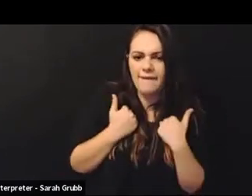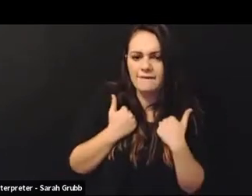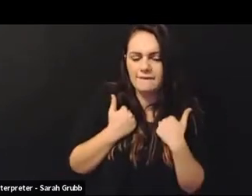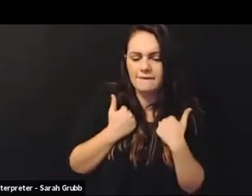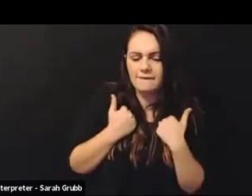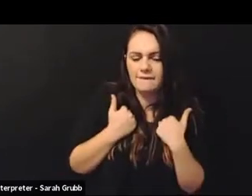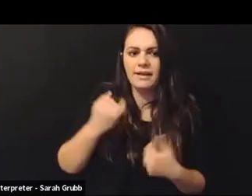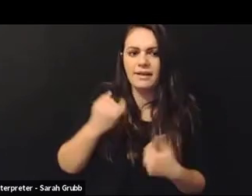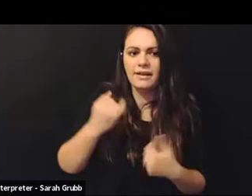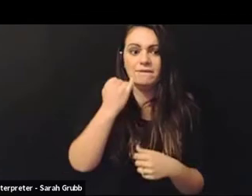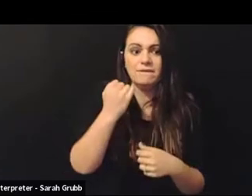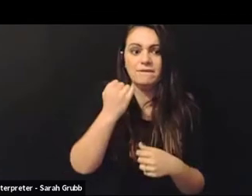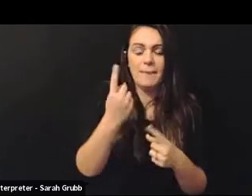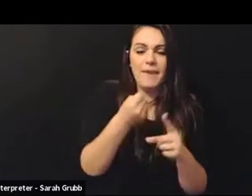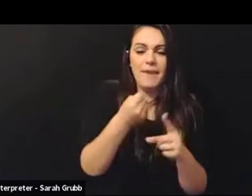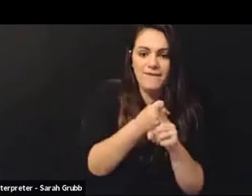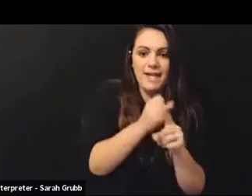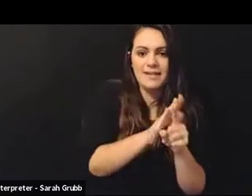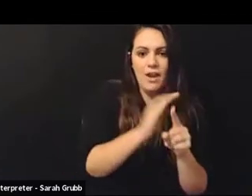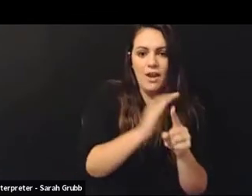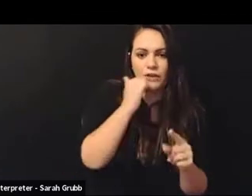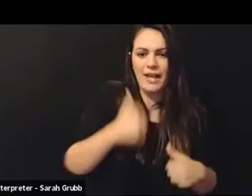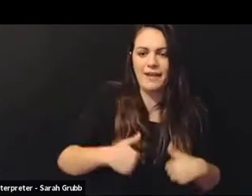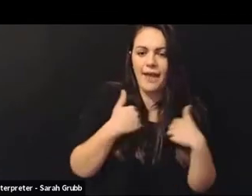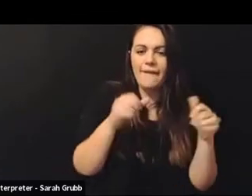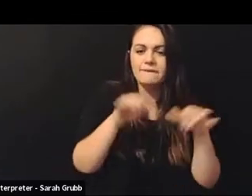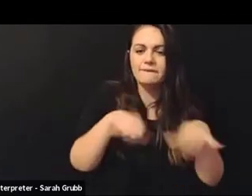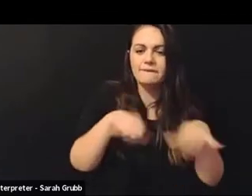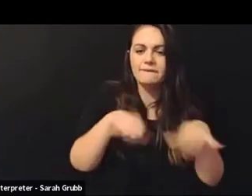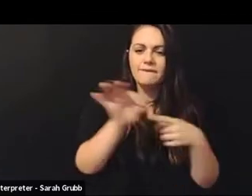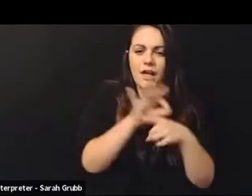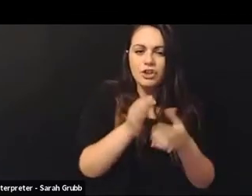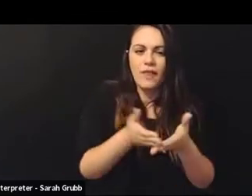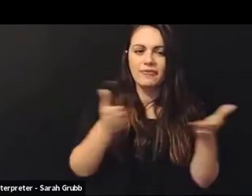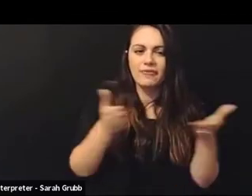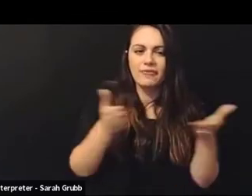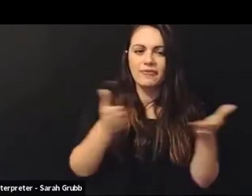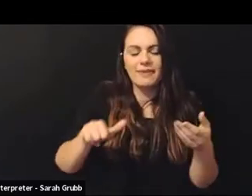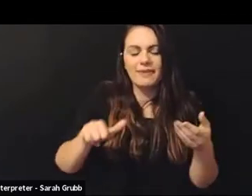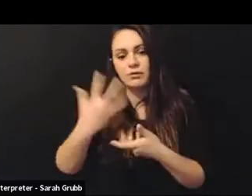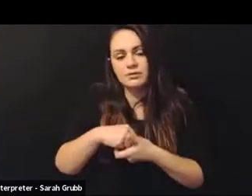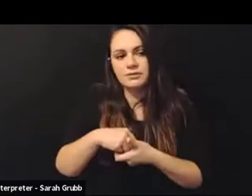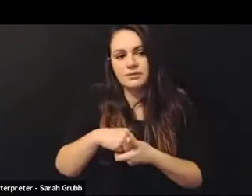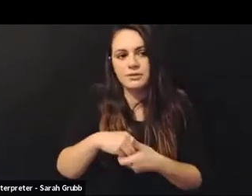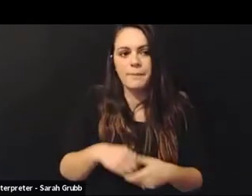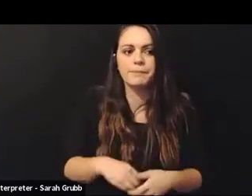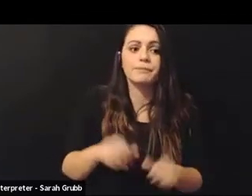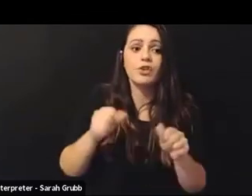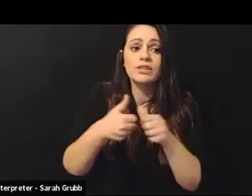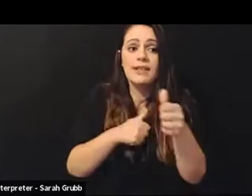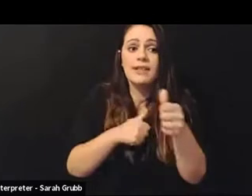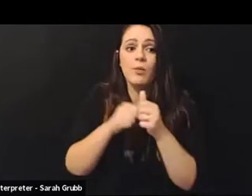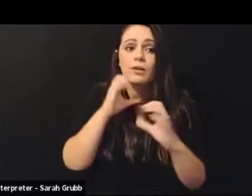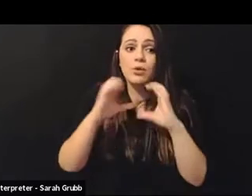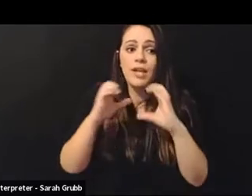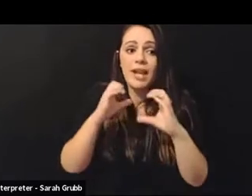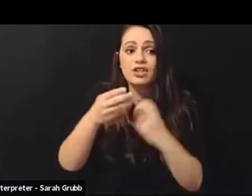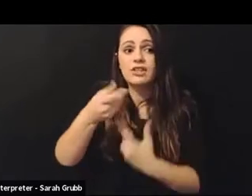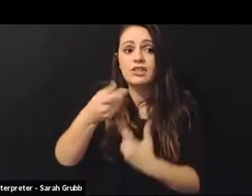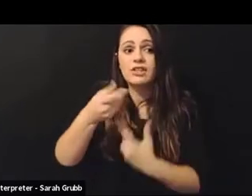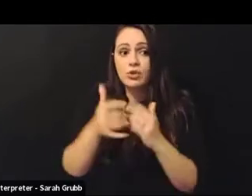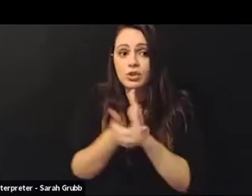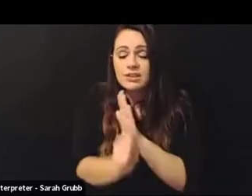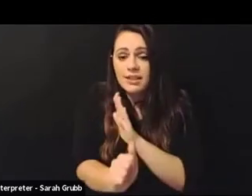So it's the areas of there's delays in both communication development and social skills.